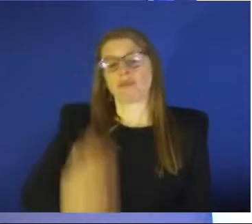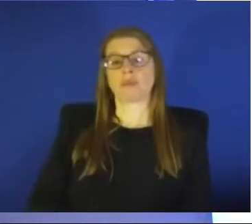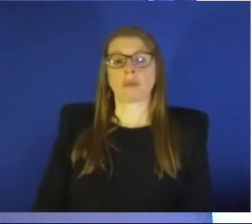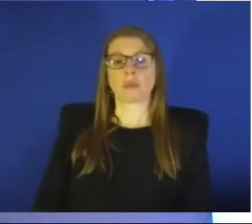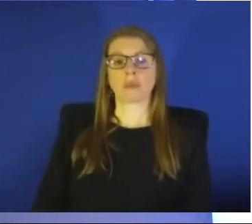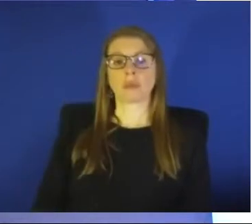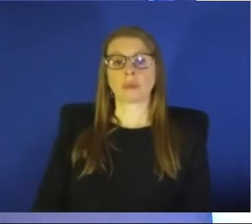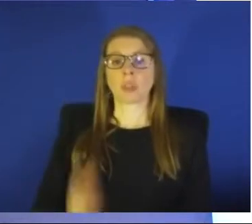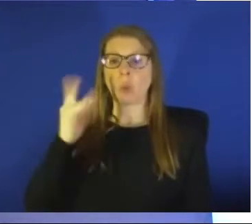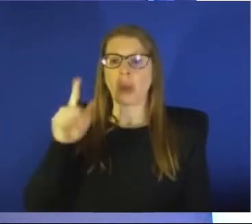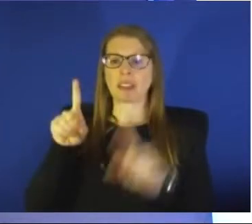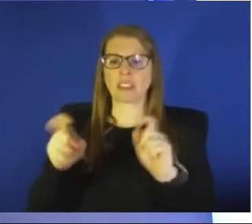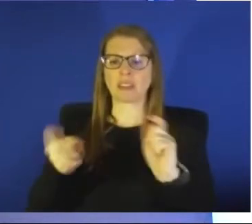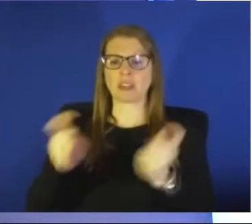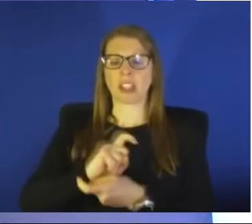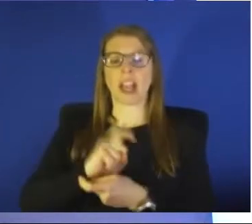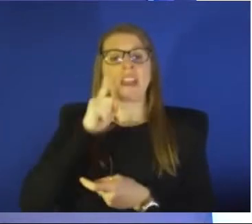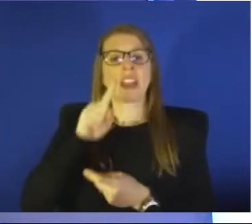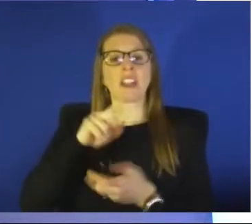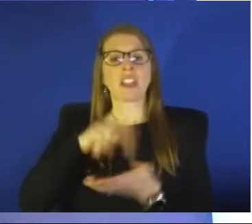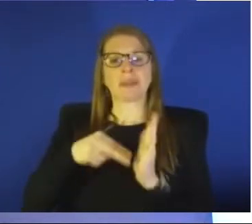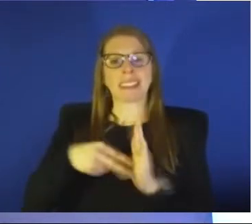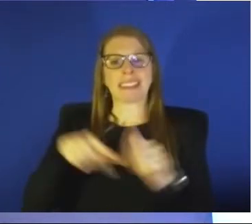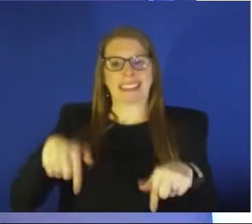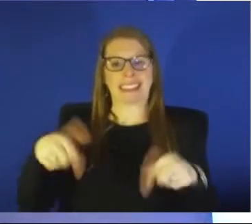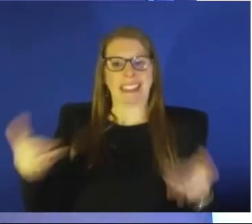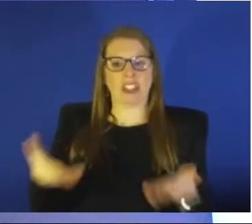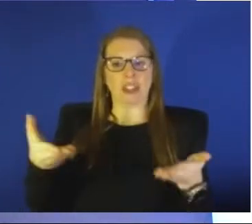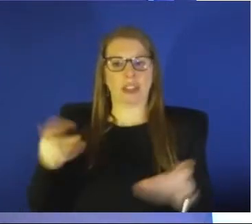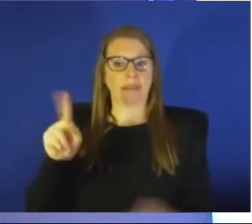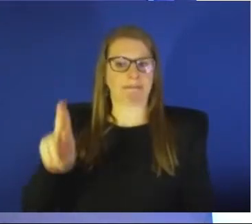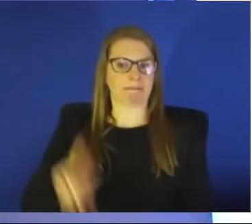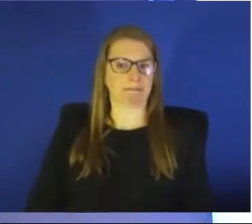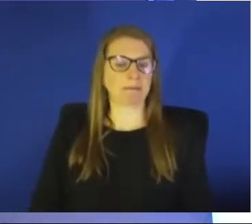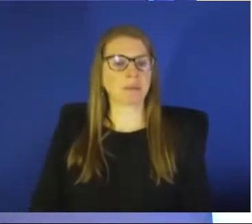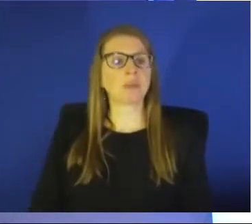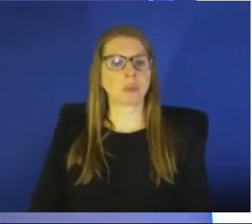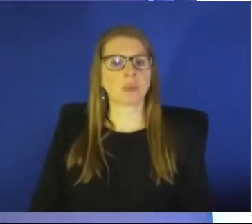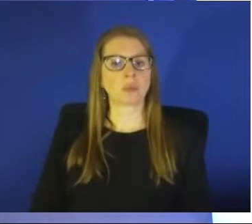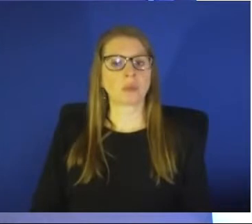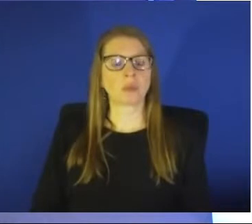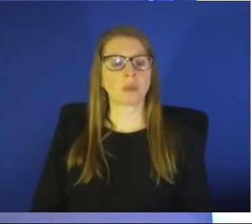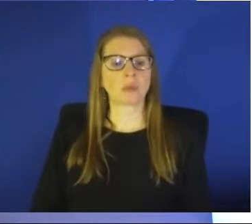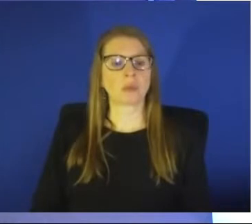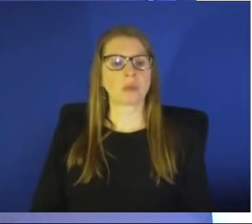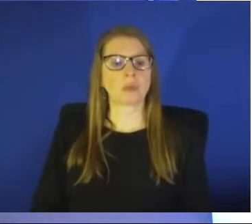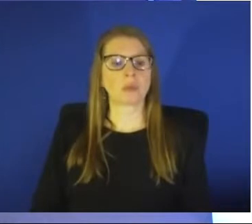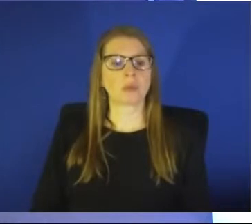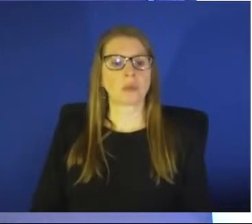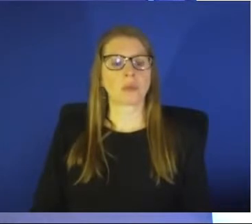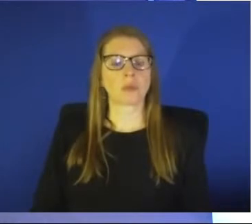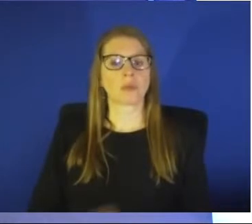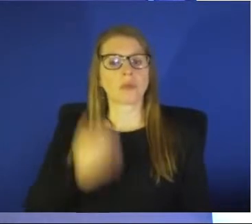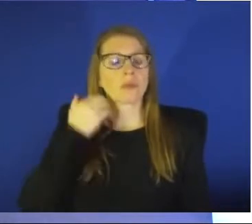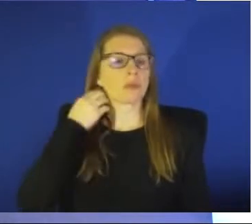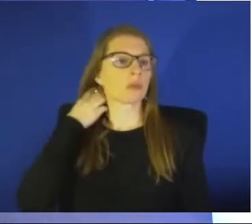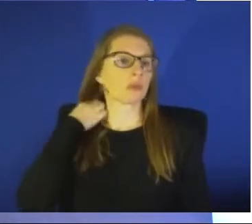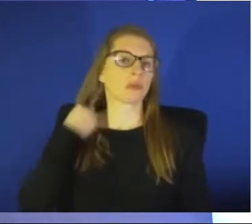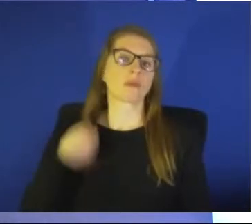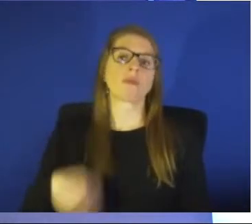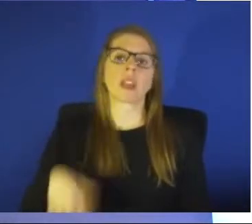changing, and I think she's talking about here at the University of Kansas Health System, the COVID testing protocol. Yeah, absolutely. I think that's a very good question. I